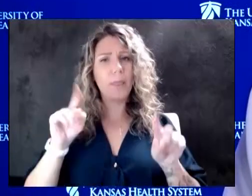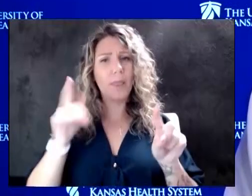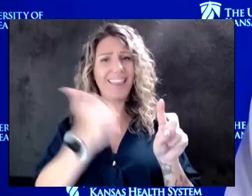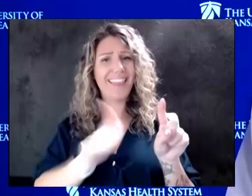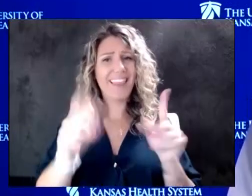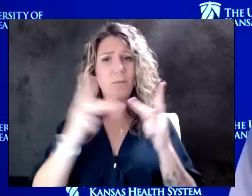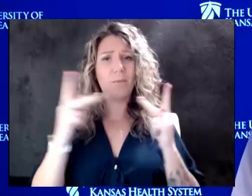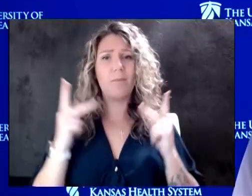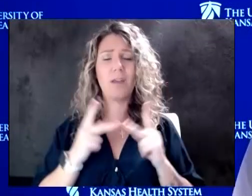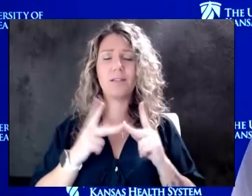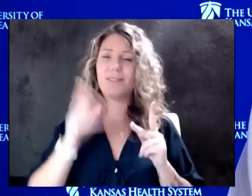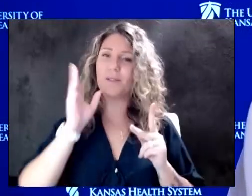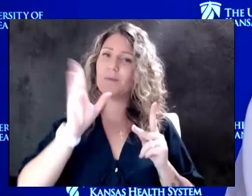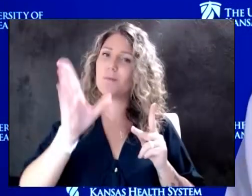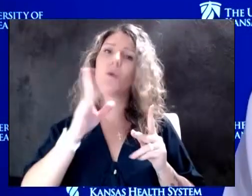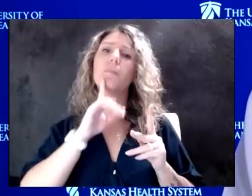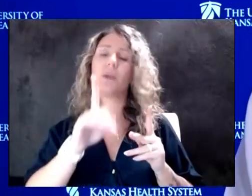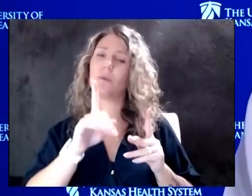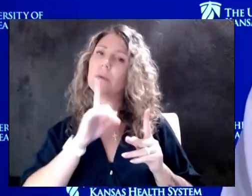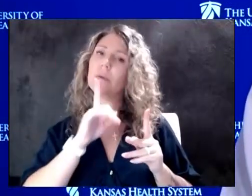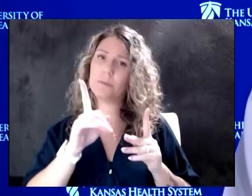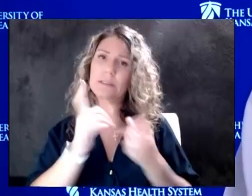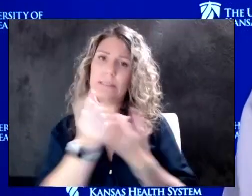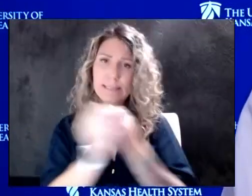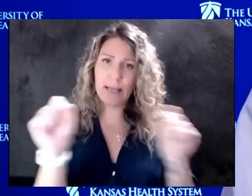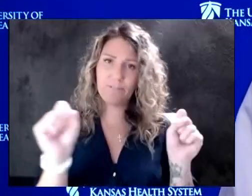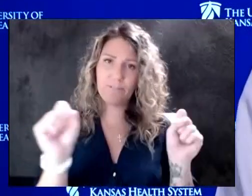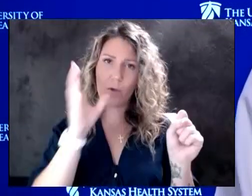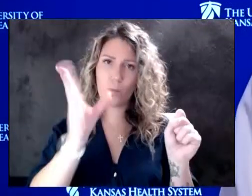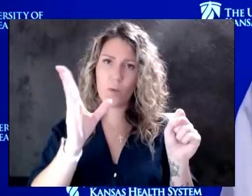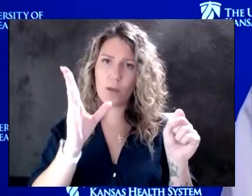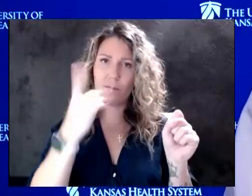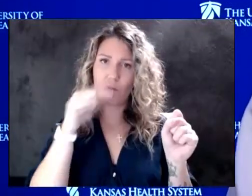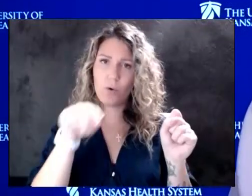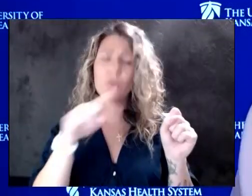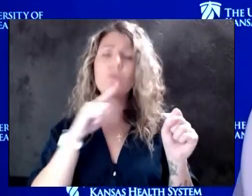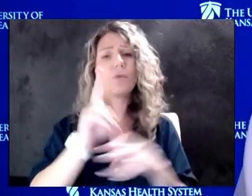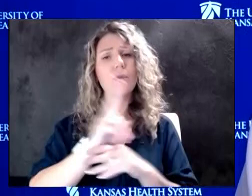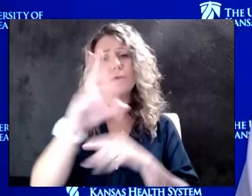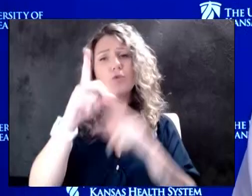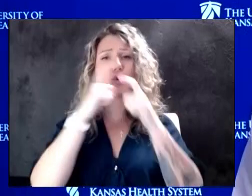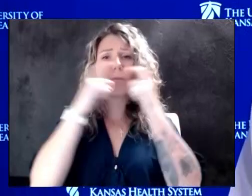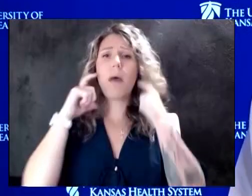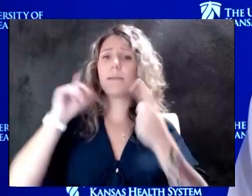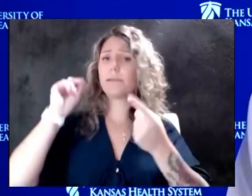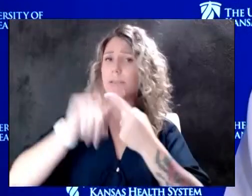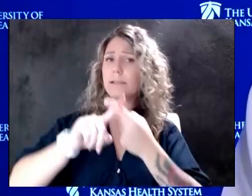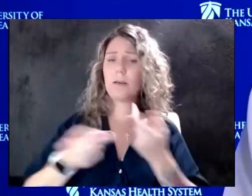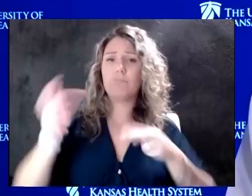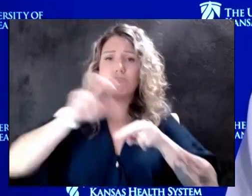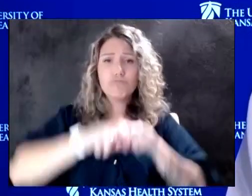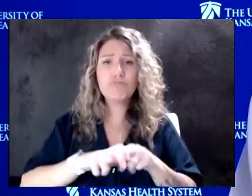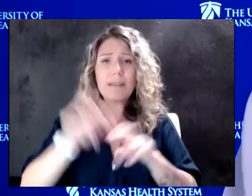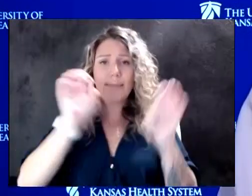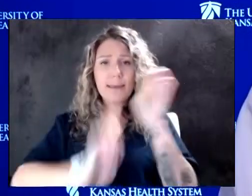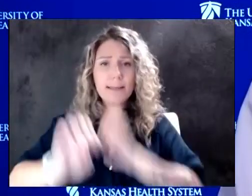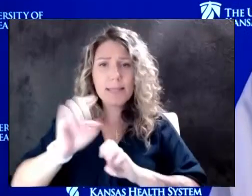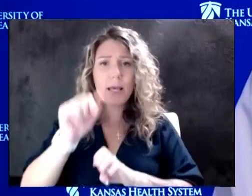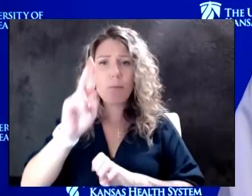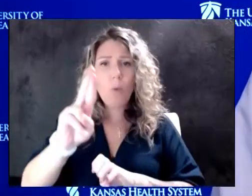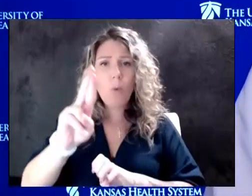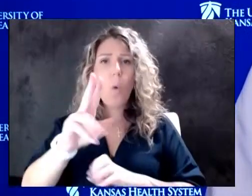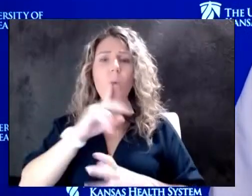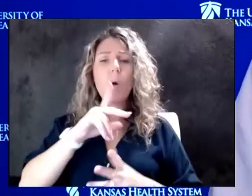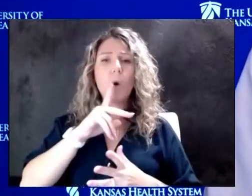be quite safe for you. Wear your mask until you get the examination or the procedure, and then